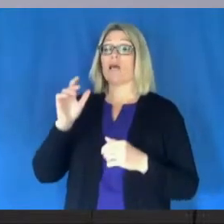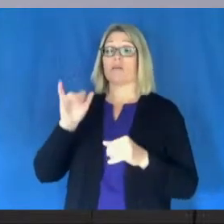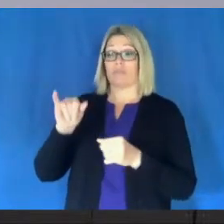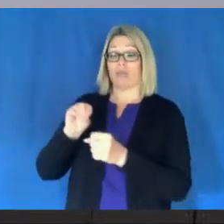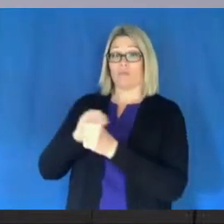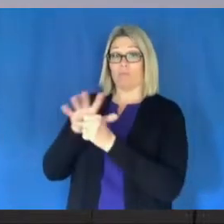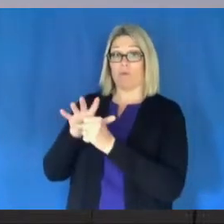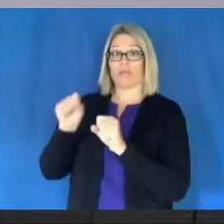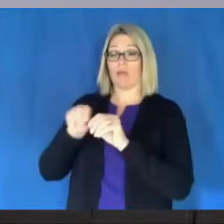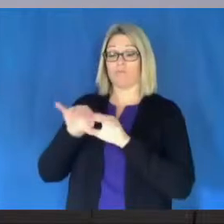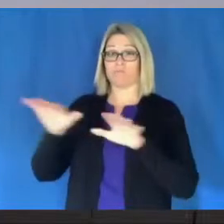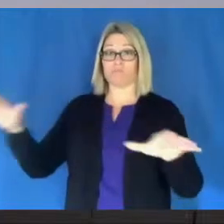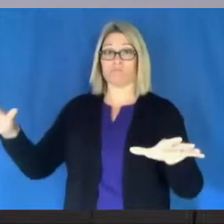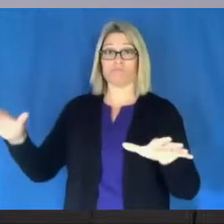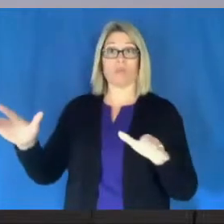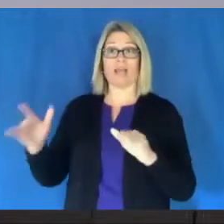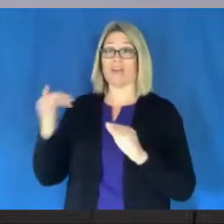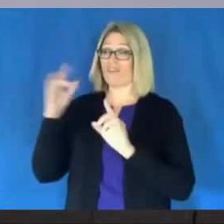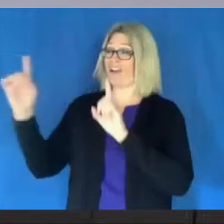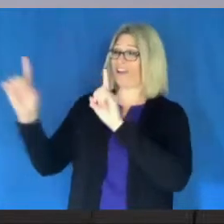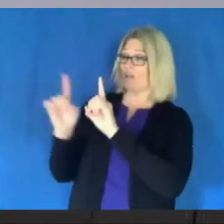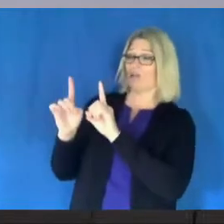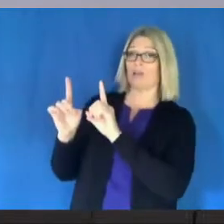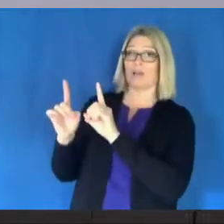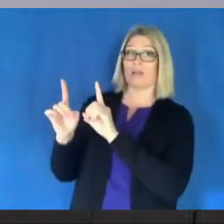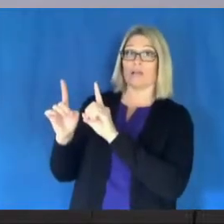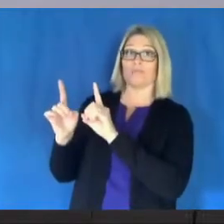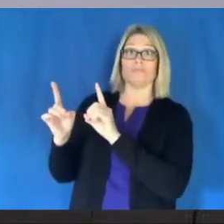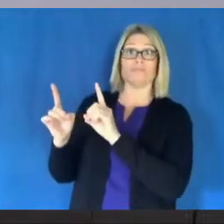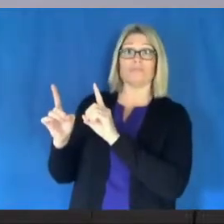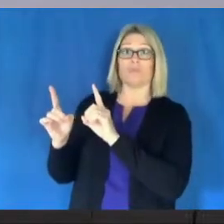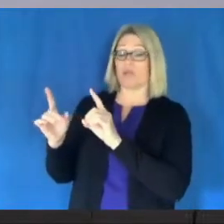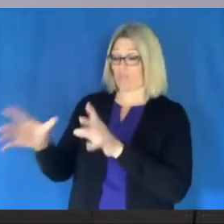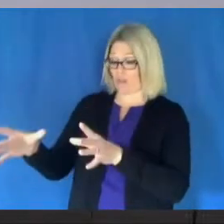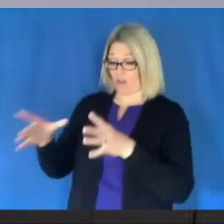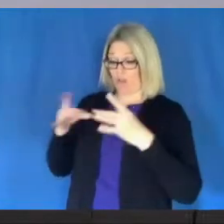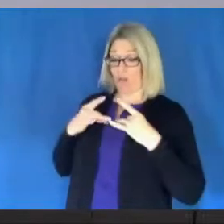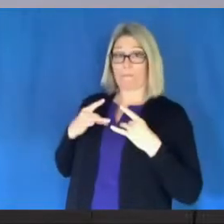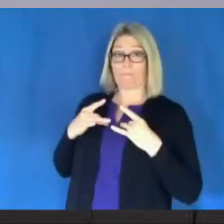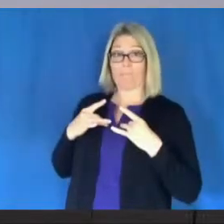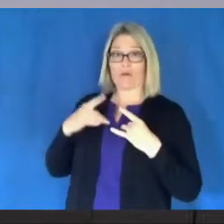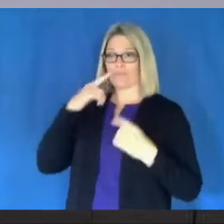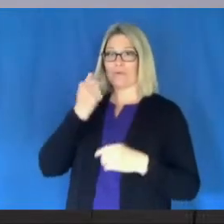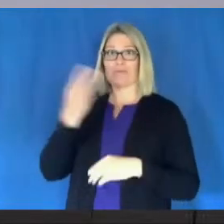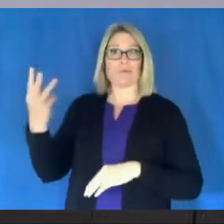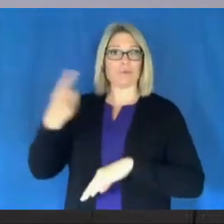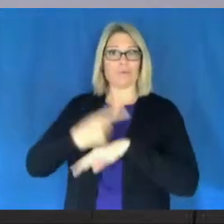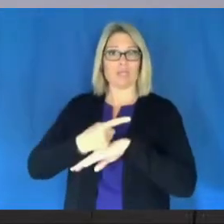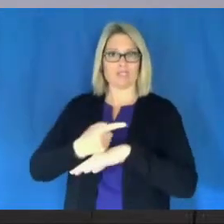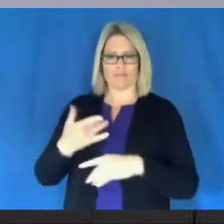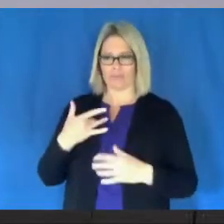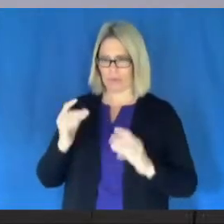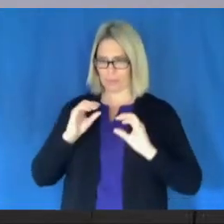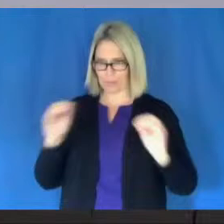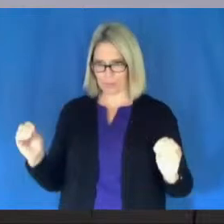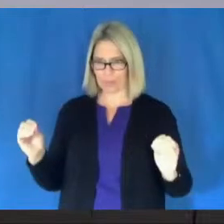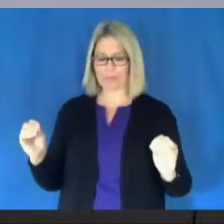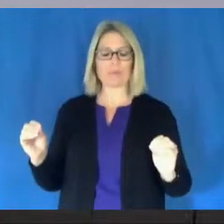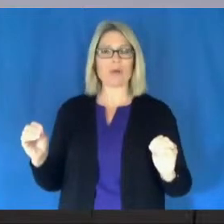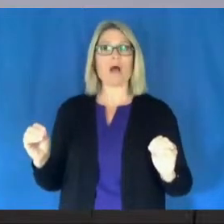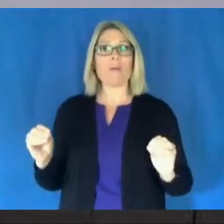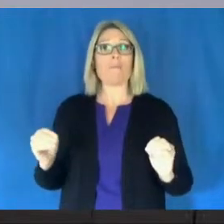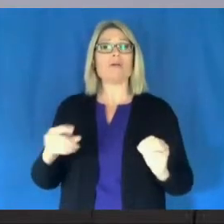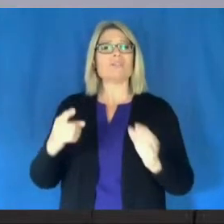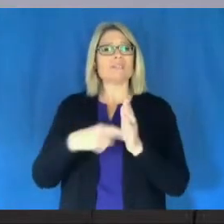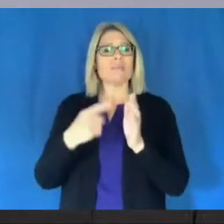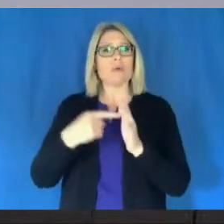through casual contact and be in a person's system basically for several days without any symptoms. And that is why sometimes if we